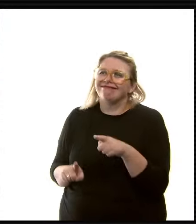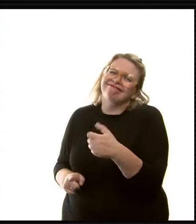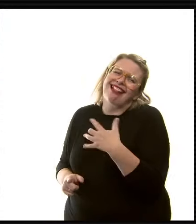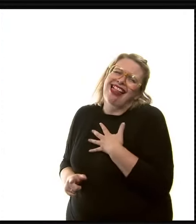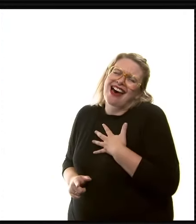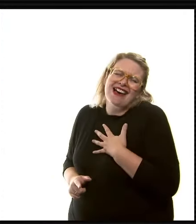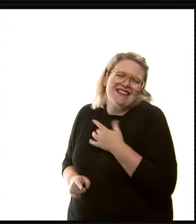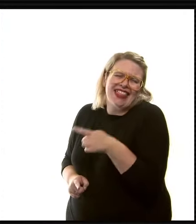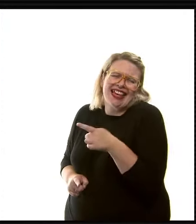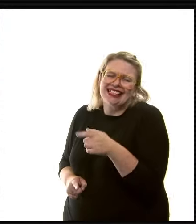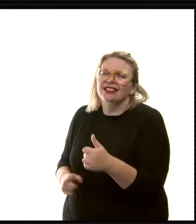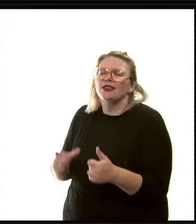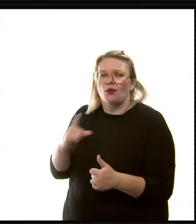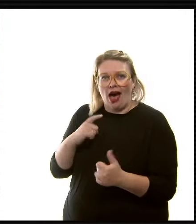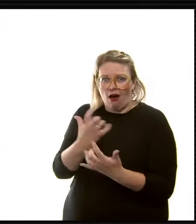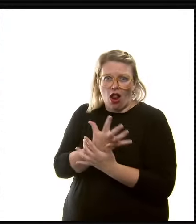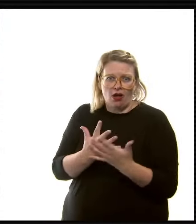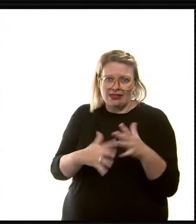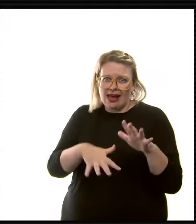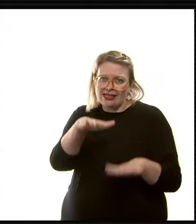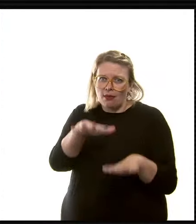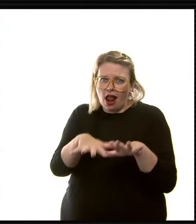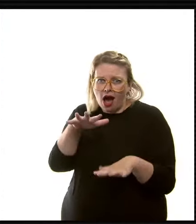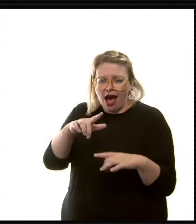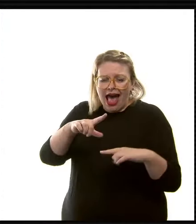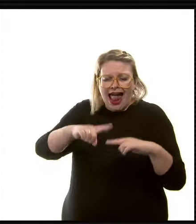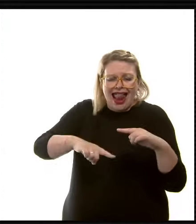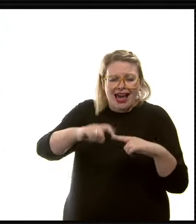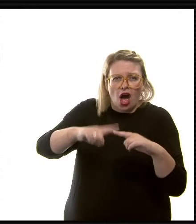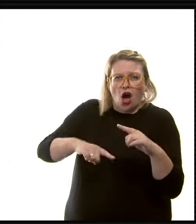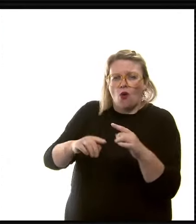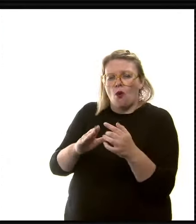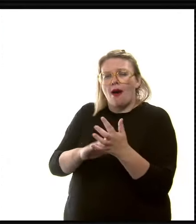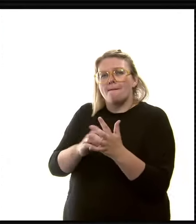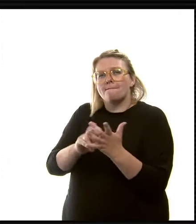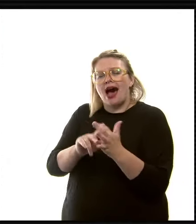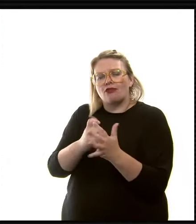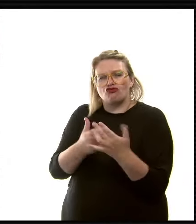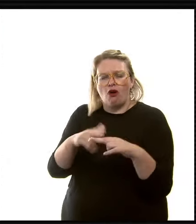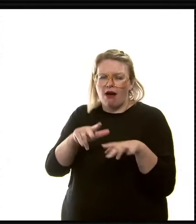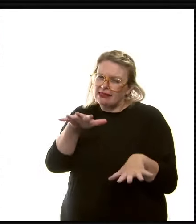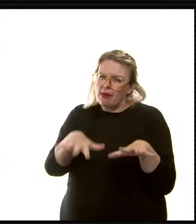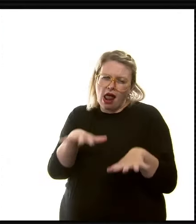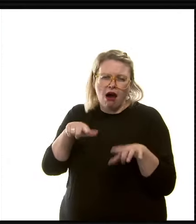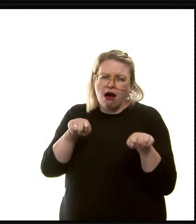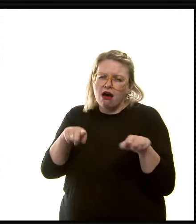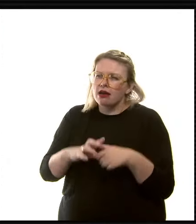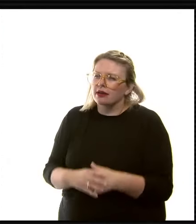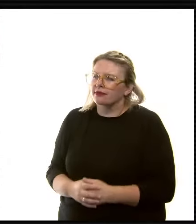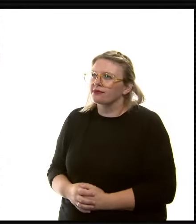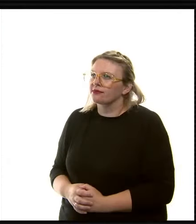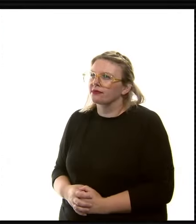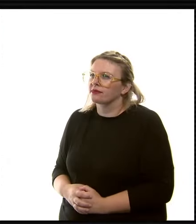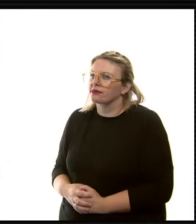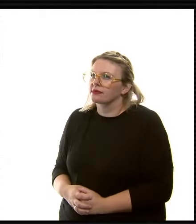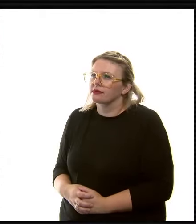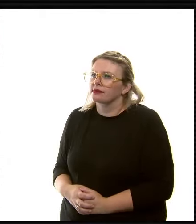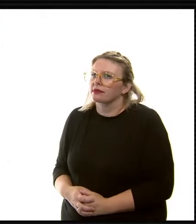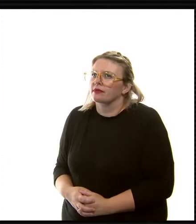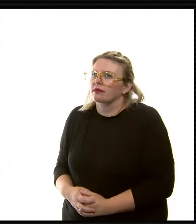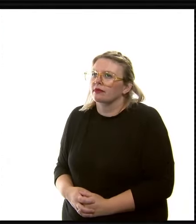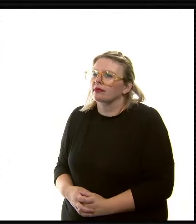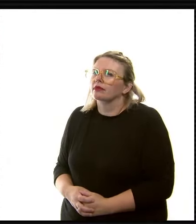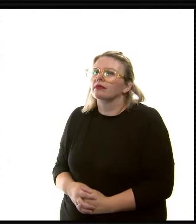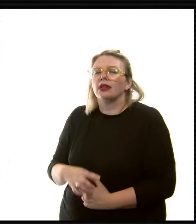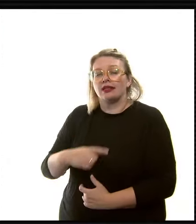there's so many similarities between like Lego bricks and Minecraft. And one of them I really want to mention is like what we in the